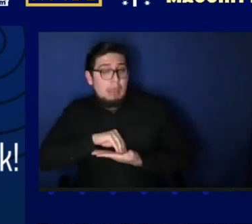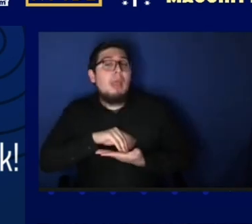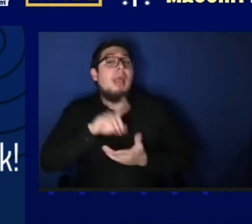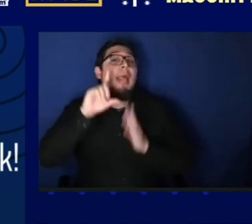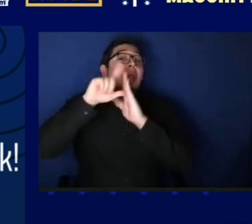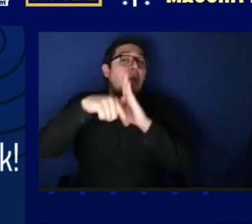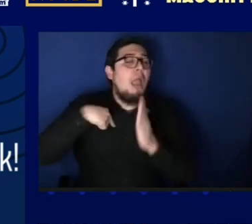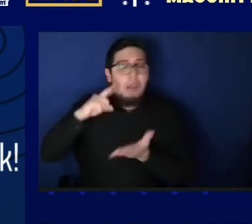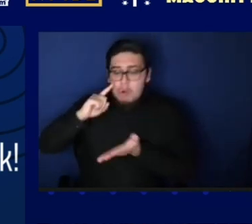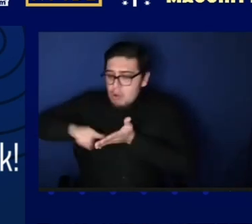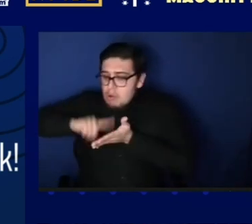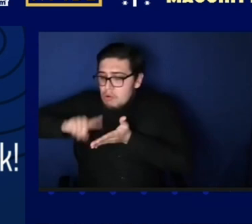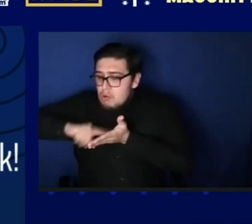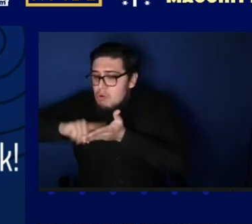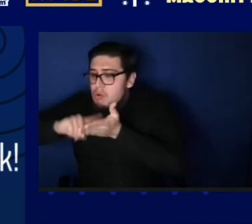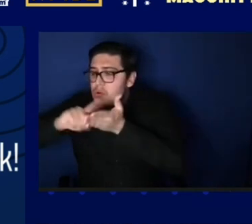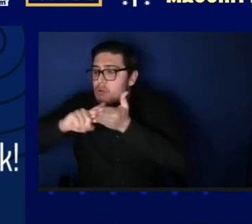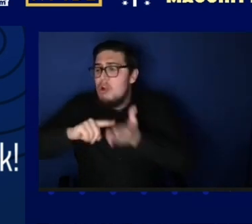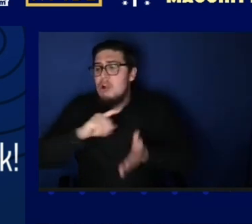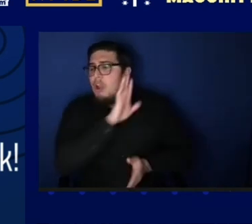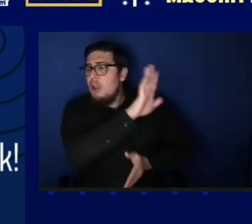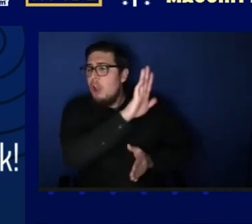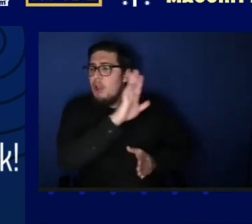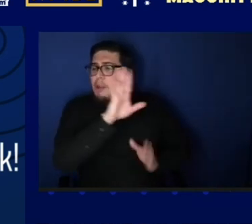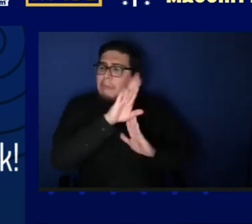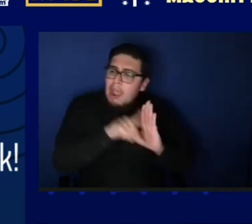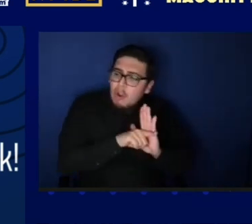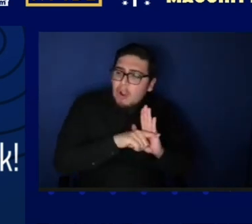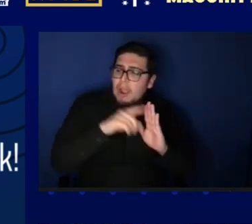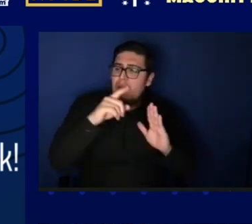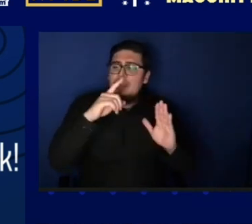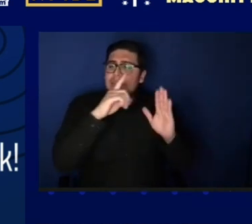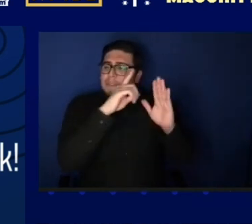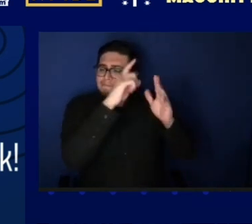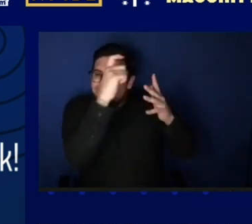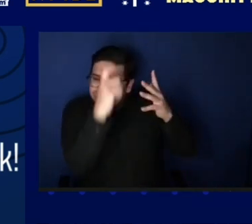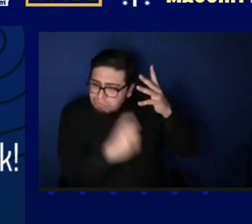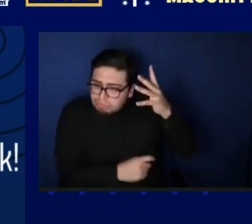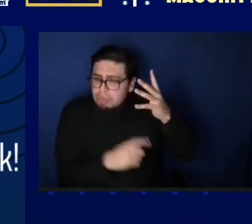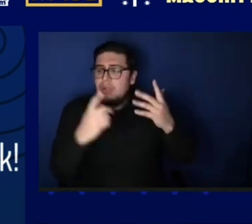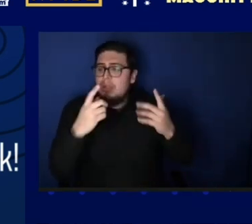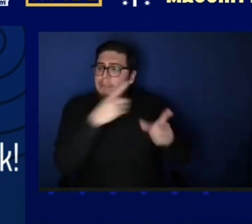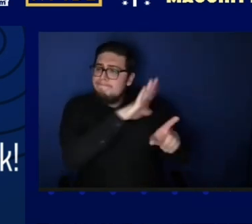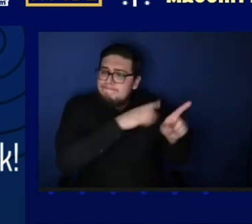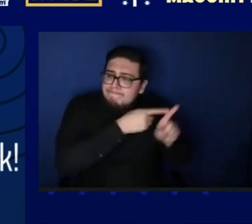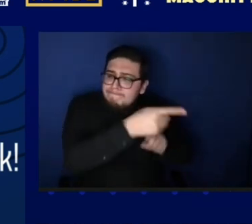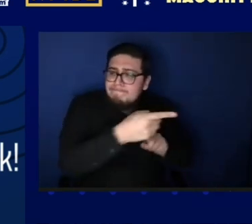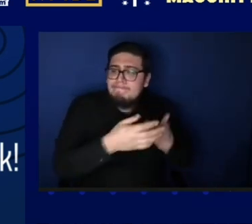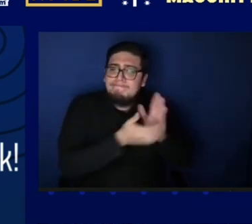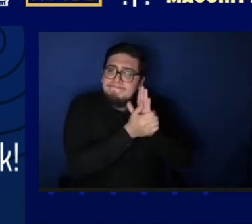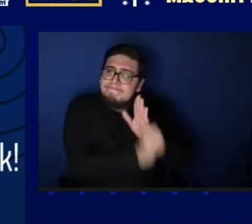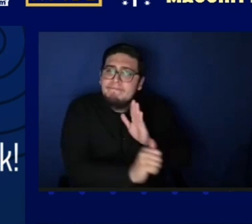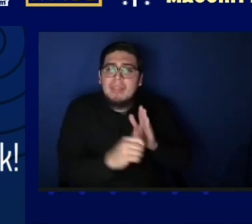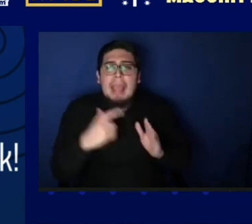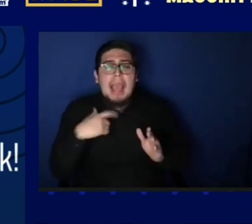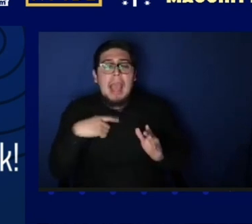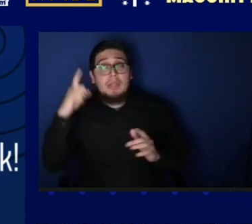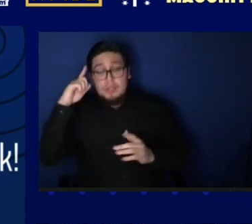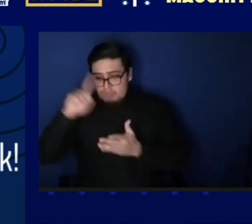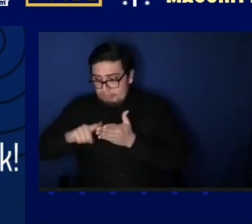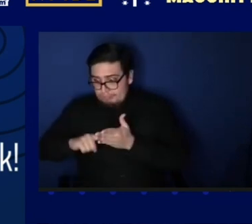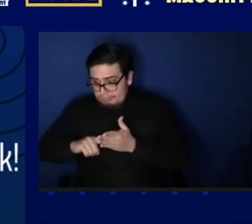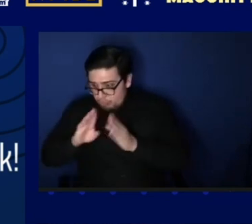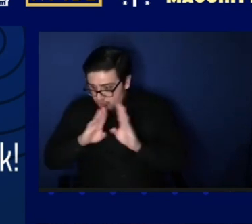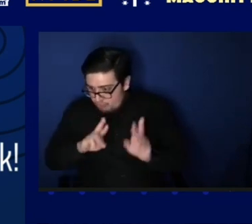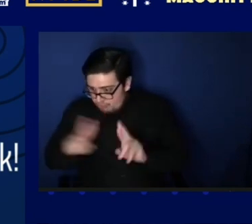understand where they might be coming from, like Nina said, so I can connect with them, right? And so think about what you're trying to bring to the meeting